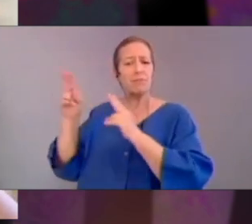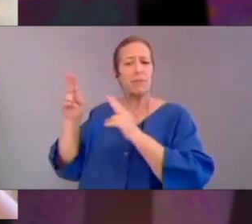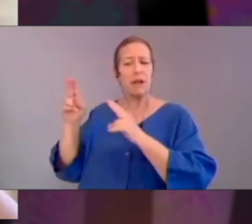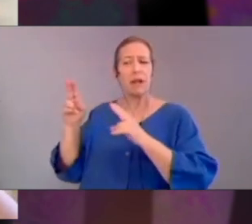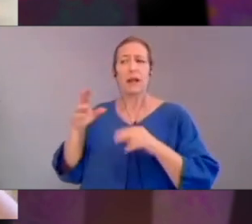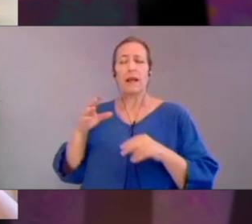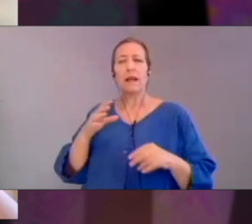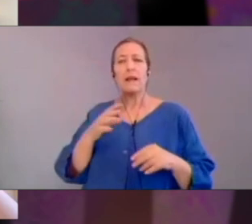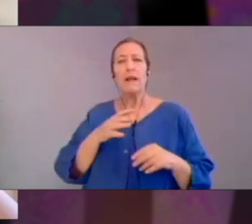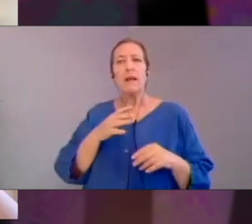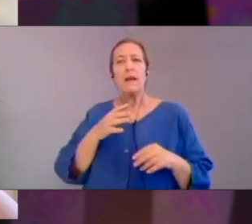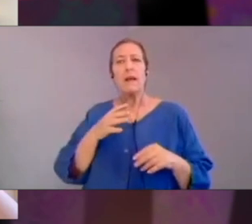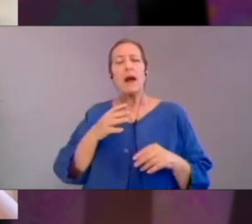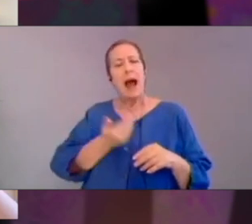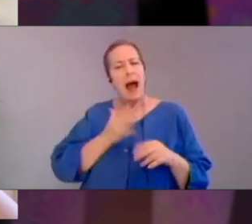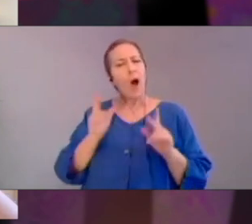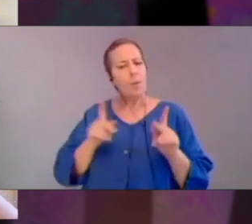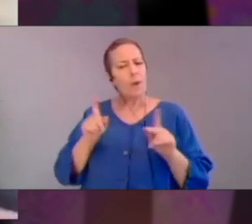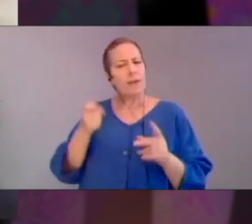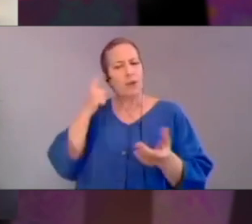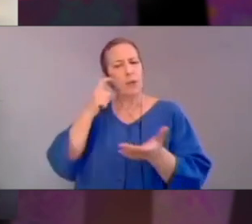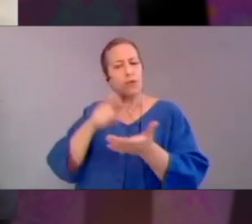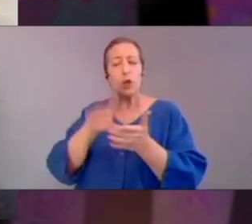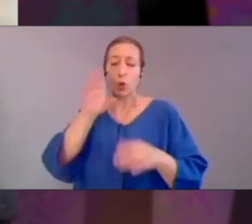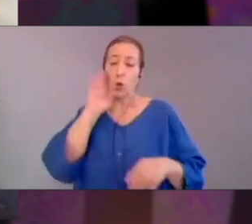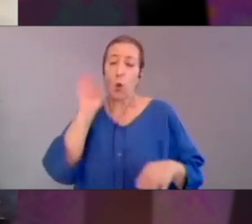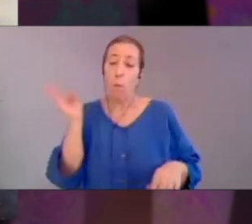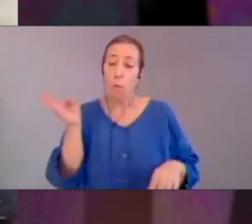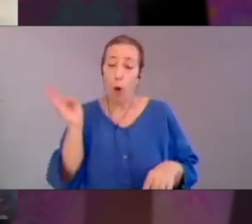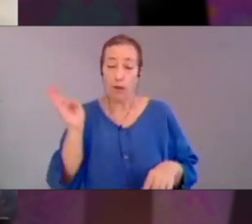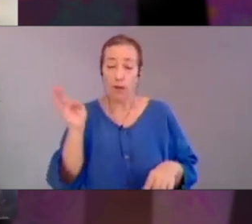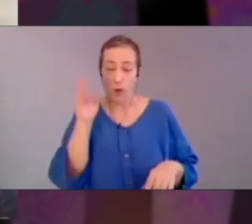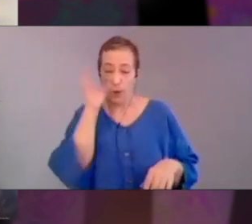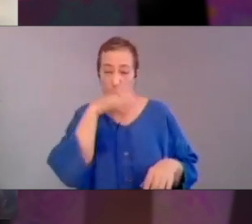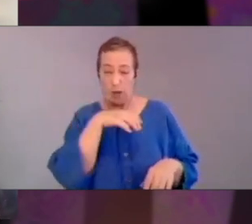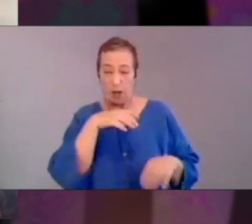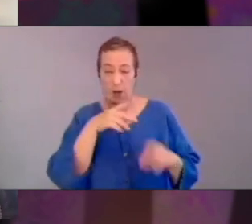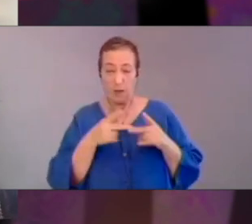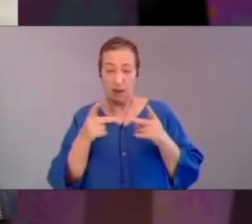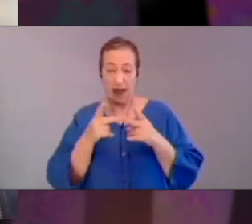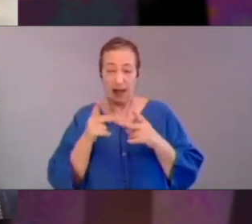to be recognized, because Baltimore is a weird place to be Indian. So